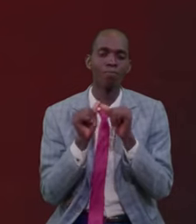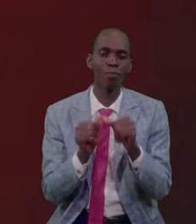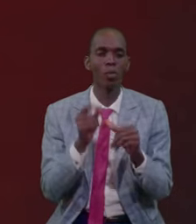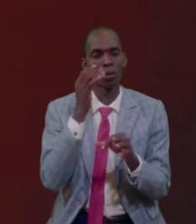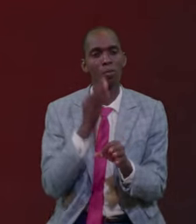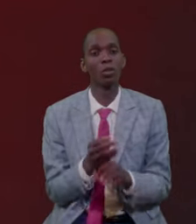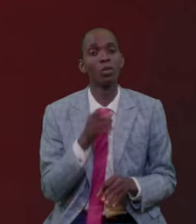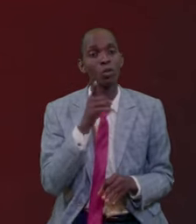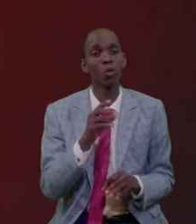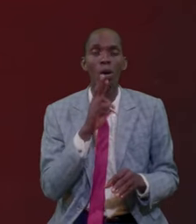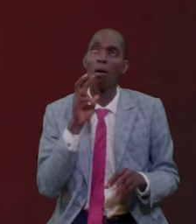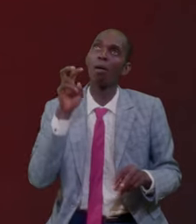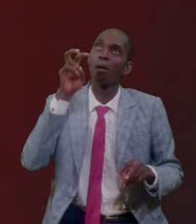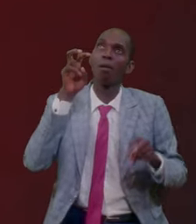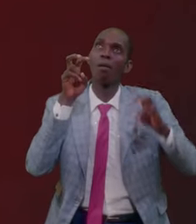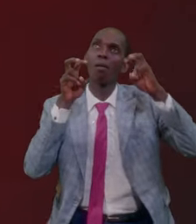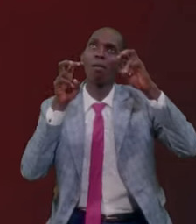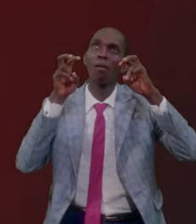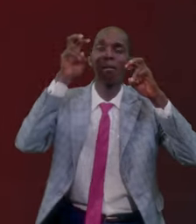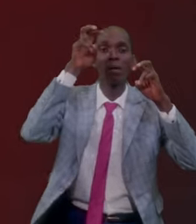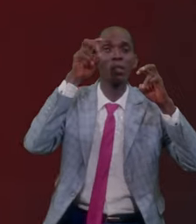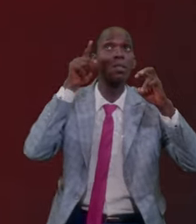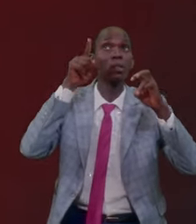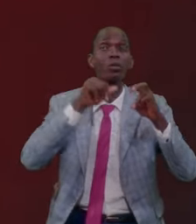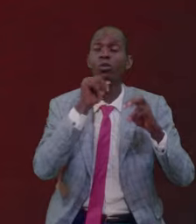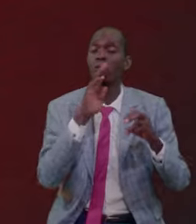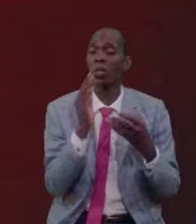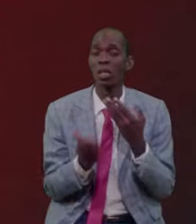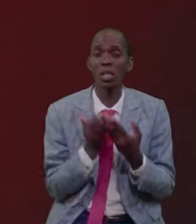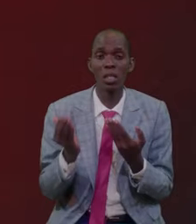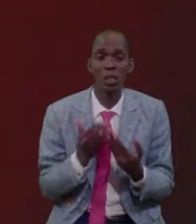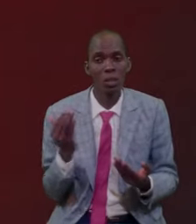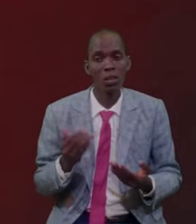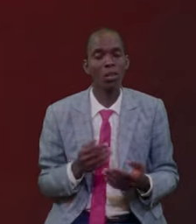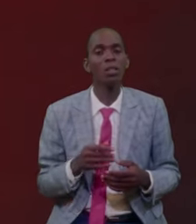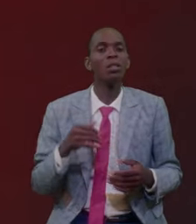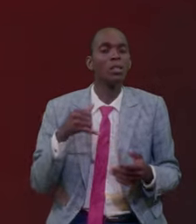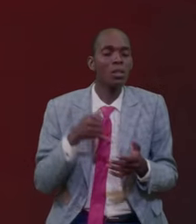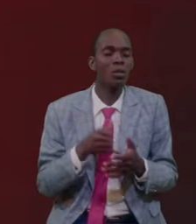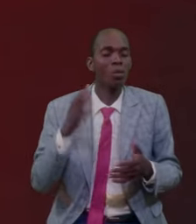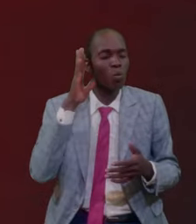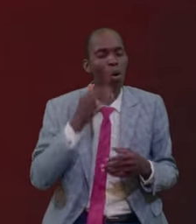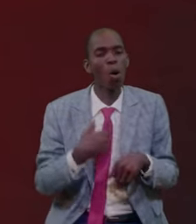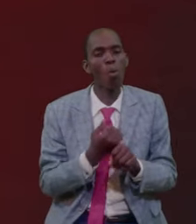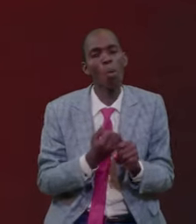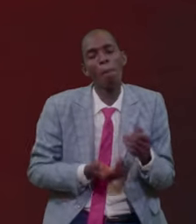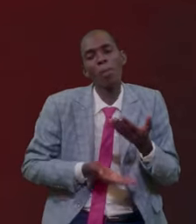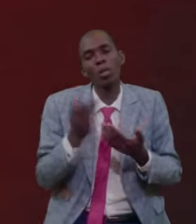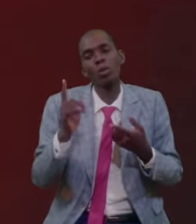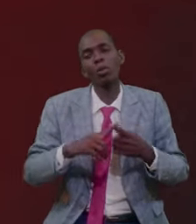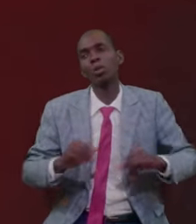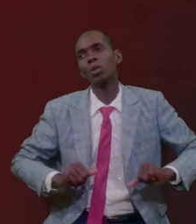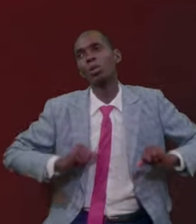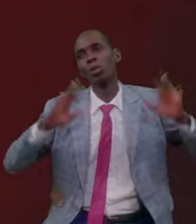hill. The hill may be tall. The hill may almost get you out of breath because of